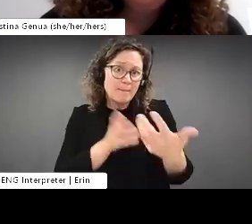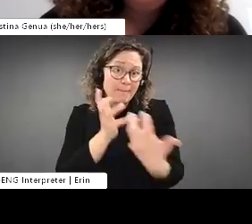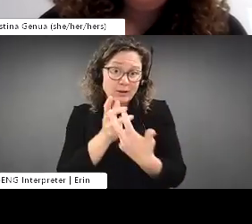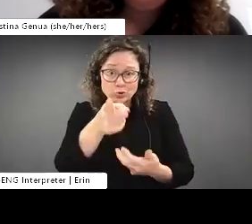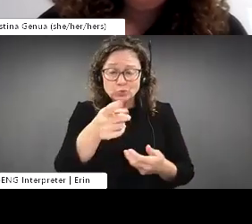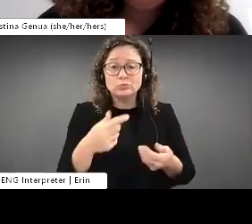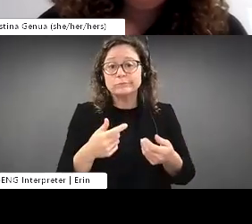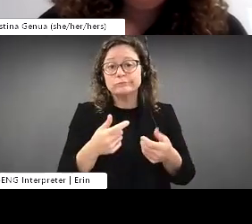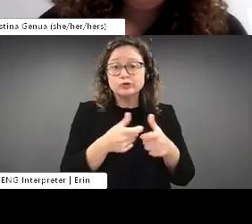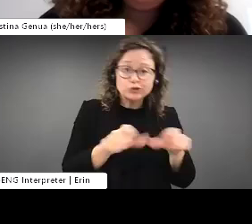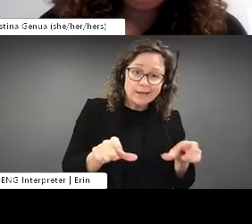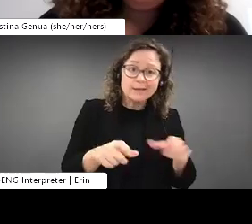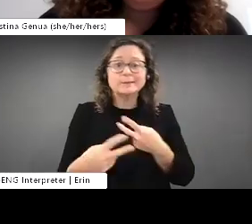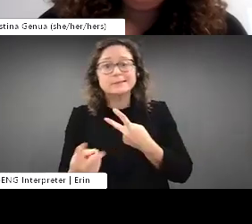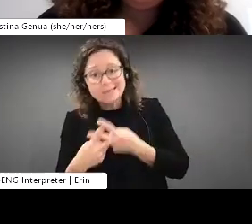why?